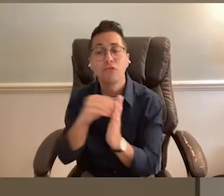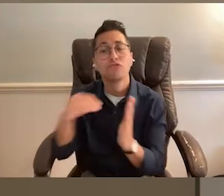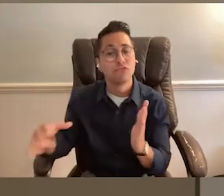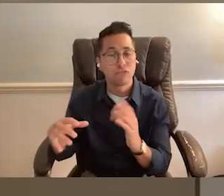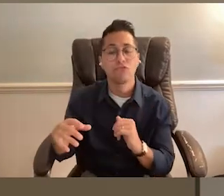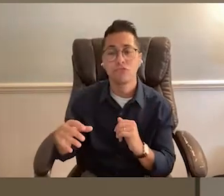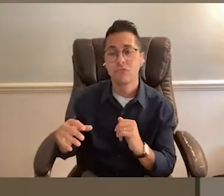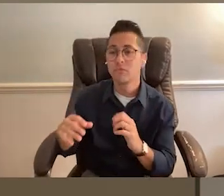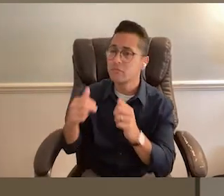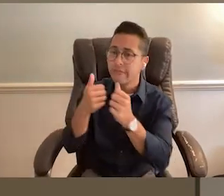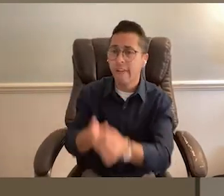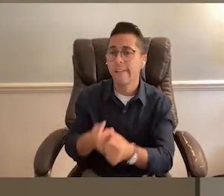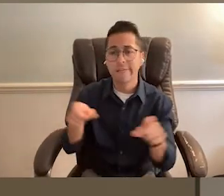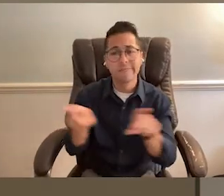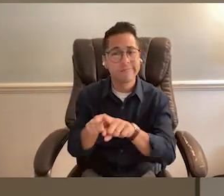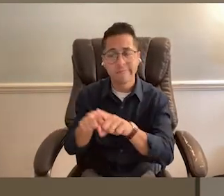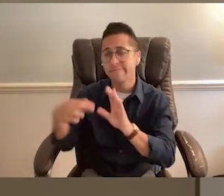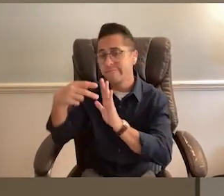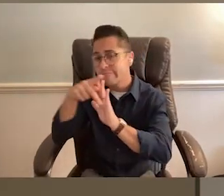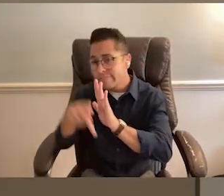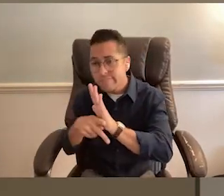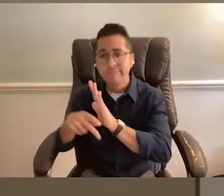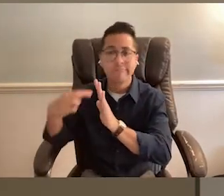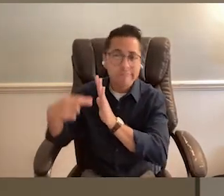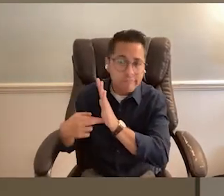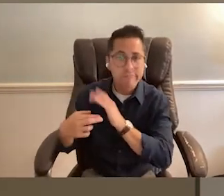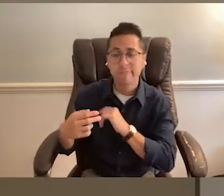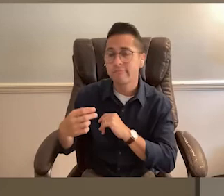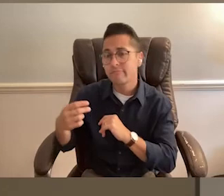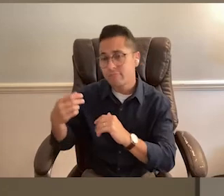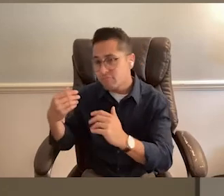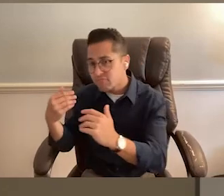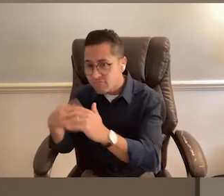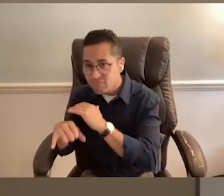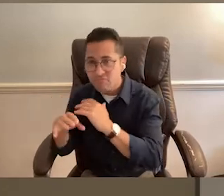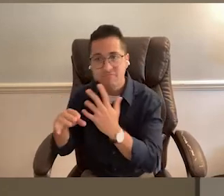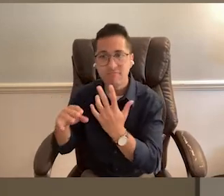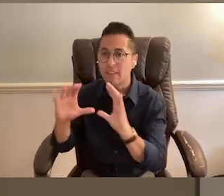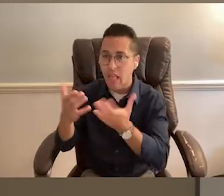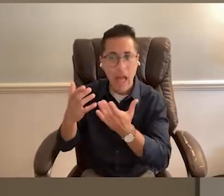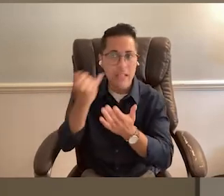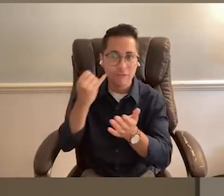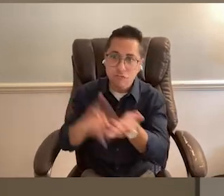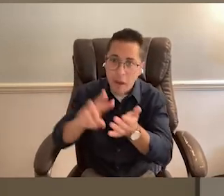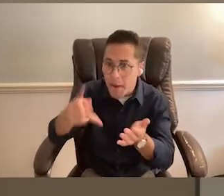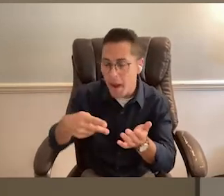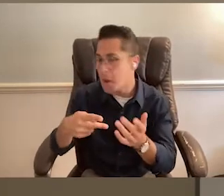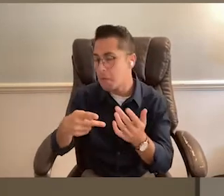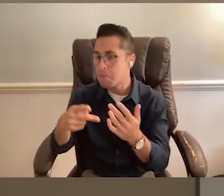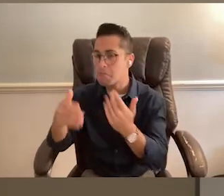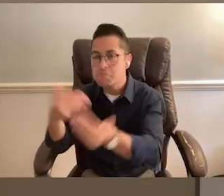professor consent. So I'm always reaching out to the professor saying, hey, this is our program. Are you okay with one of our students in your classes? We